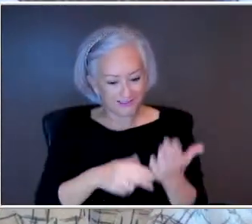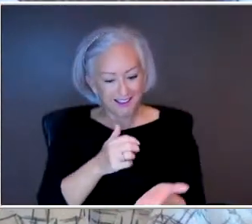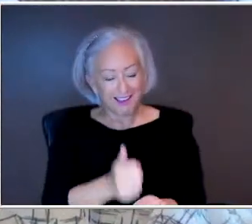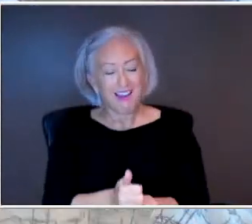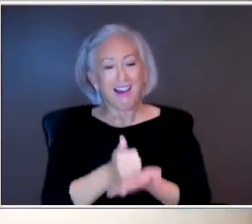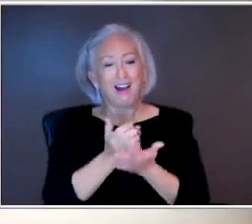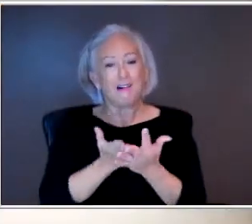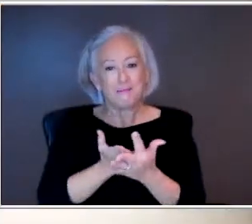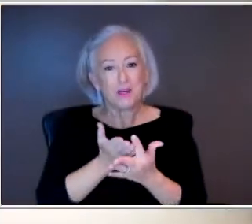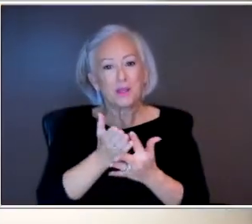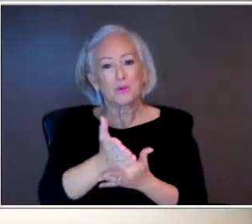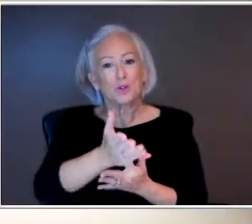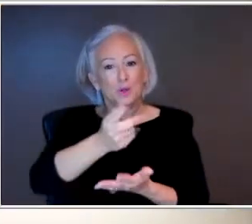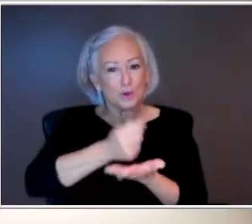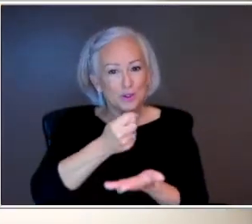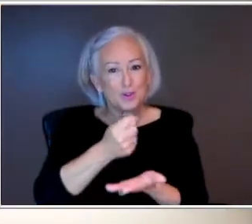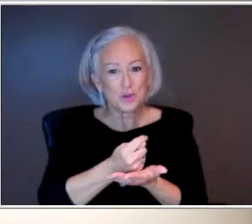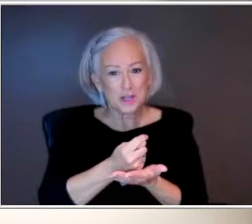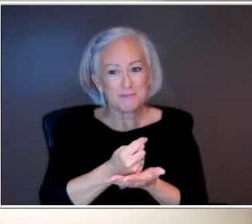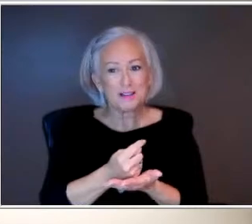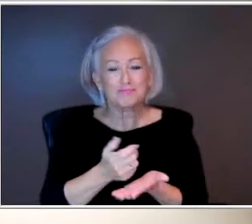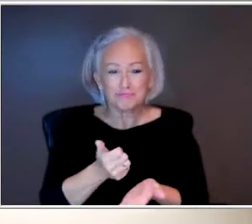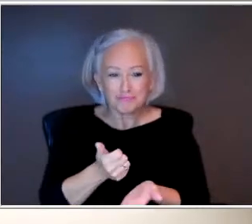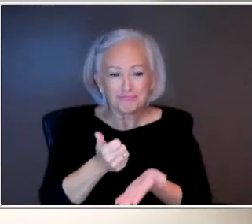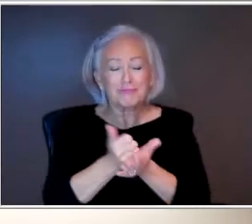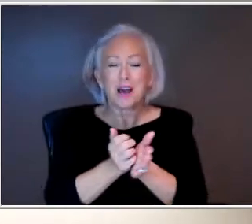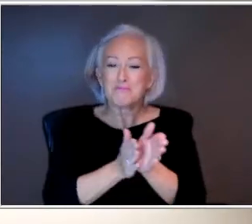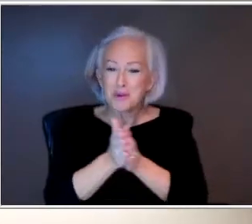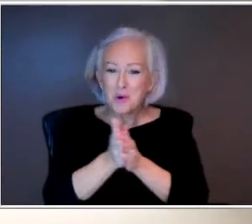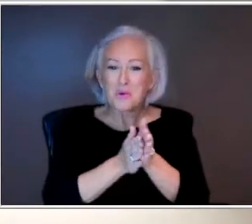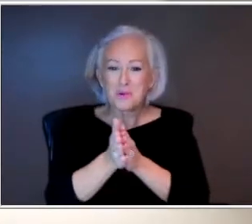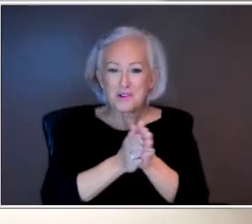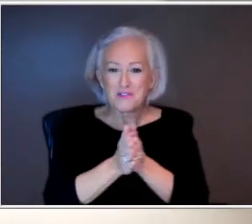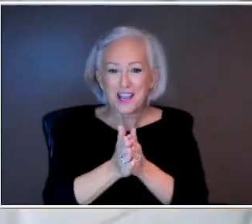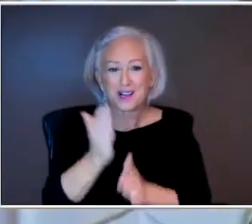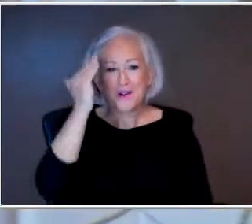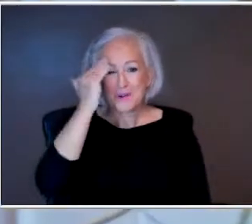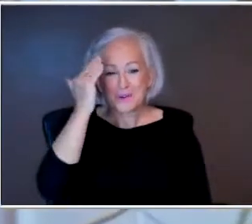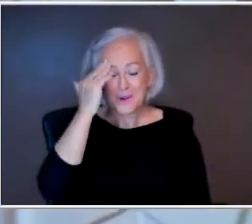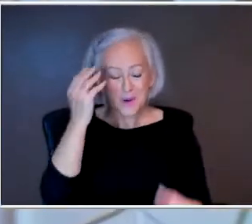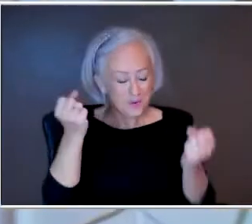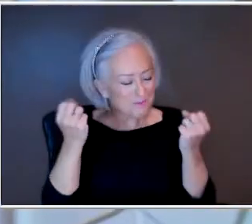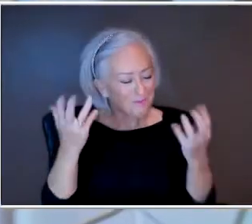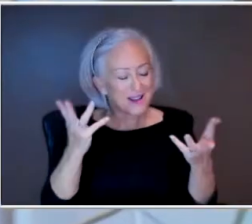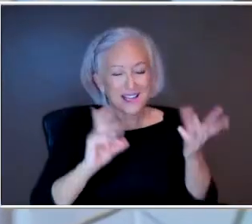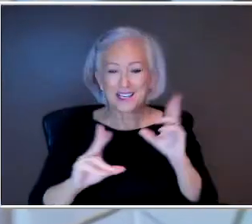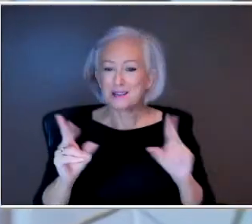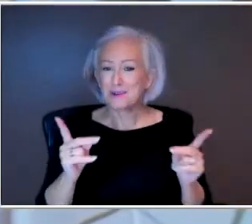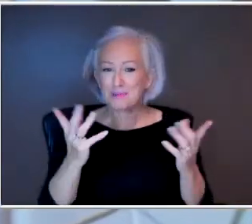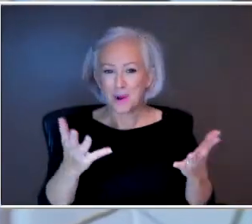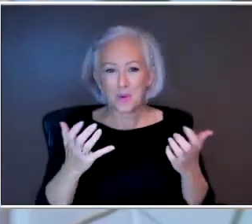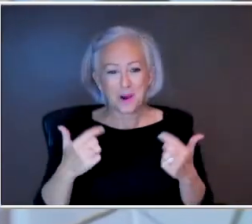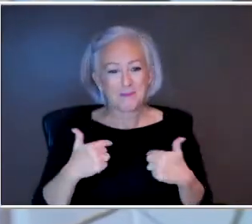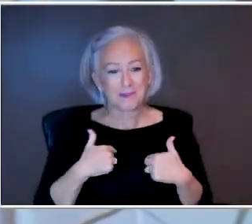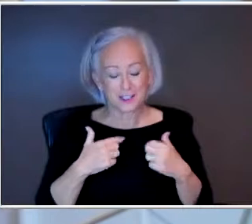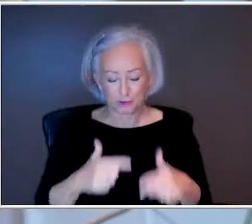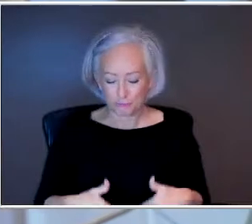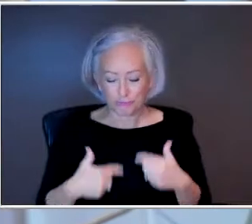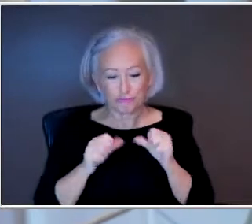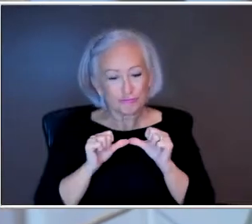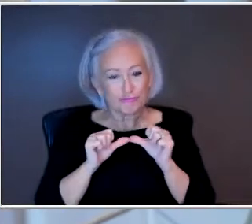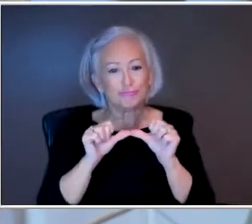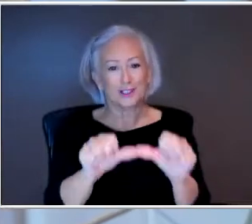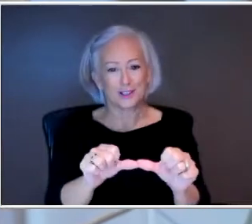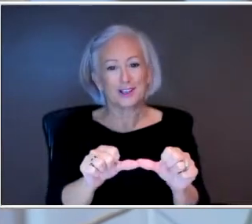through. Motivated me. Just knowing there's a lot of people who wants me to come back home. It's helped me a